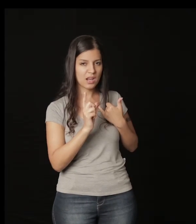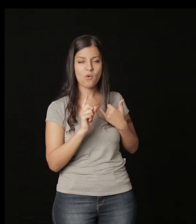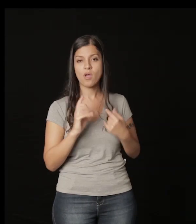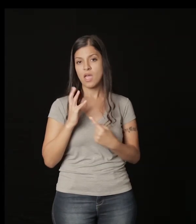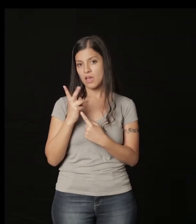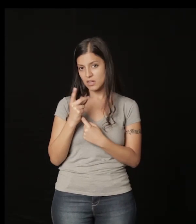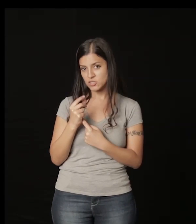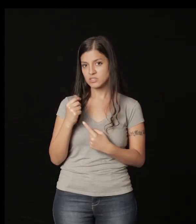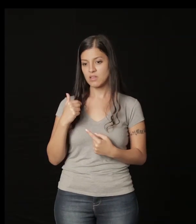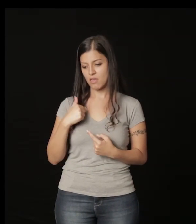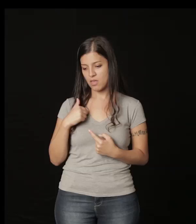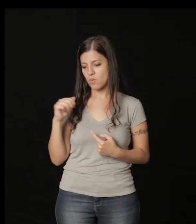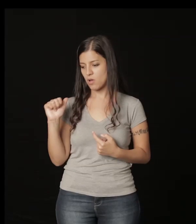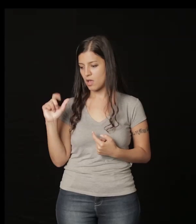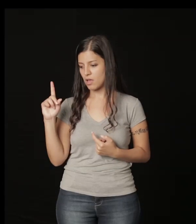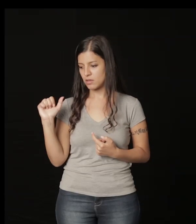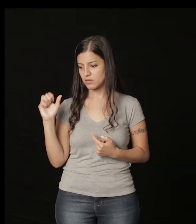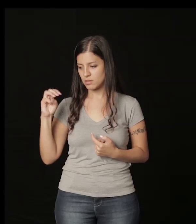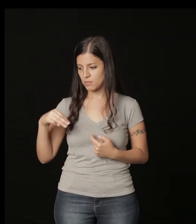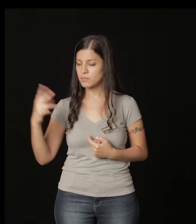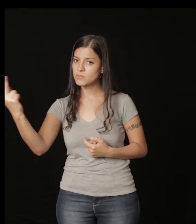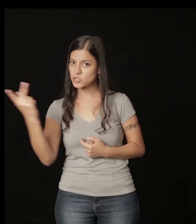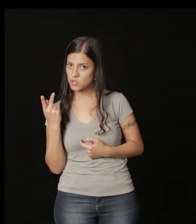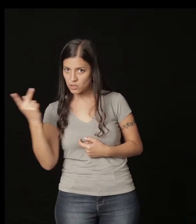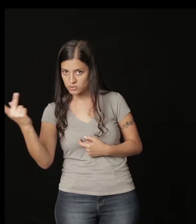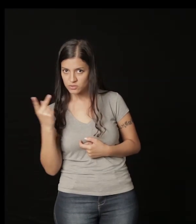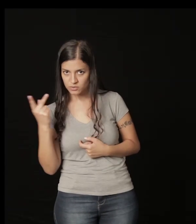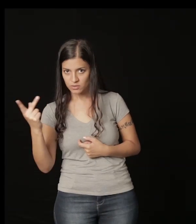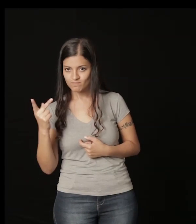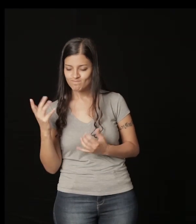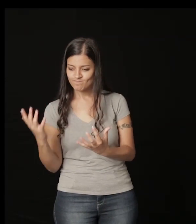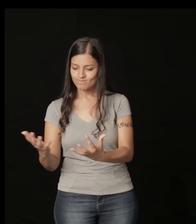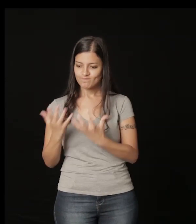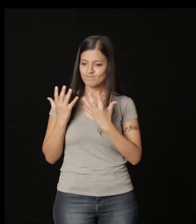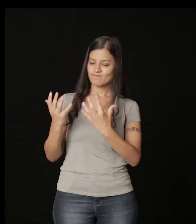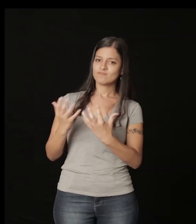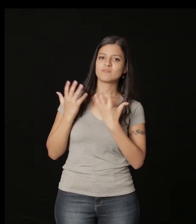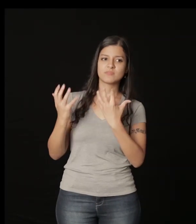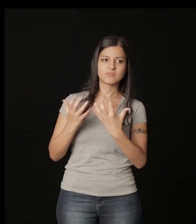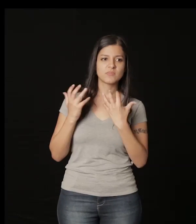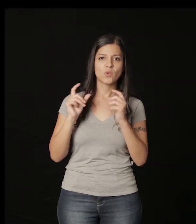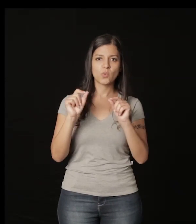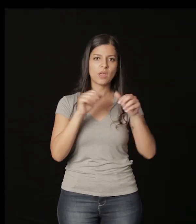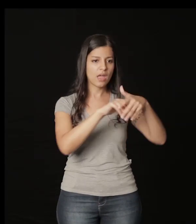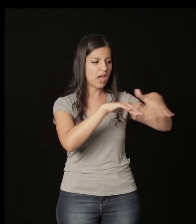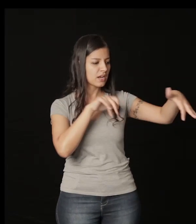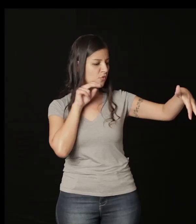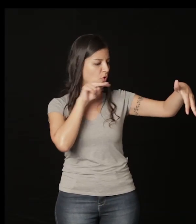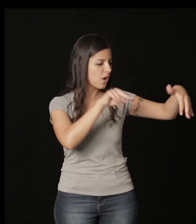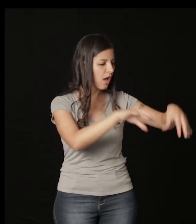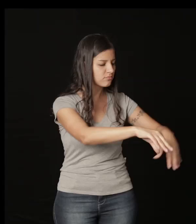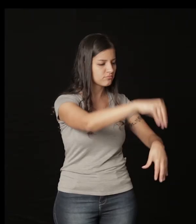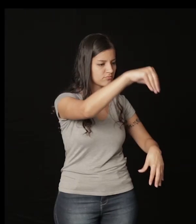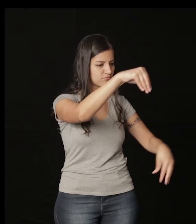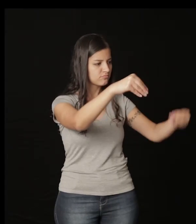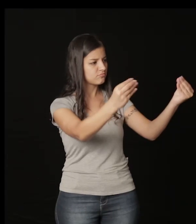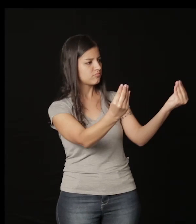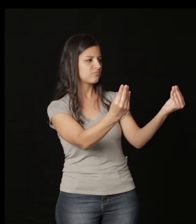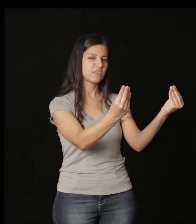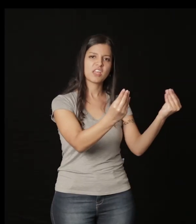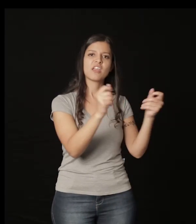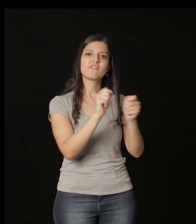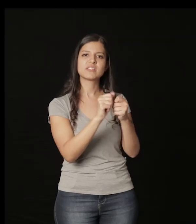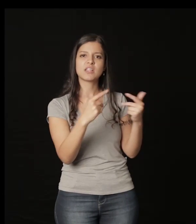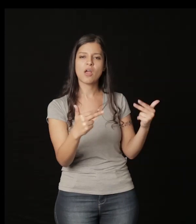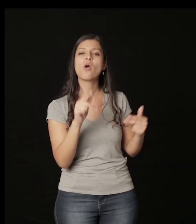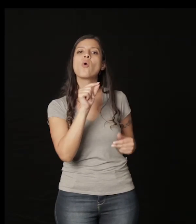know, so I think the artist, me and Adam, are asked to come and look at the archive and to do something.